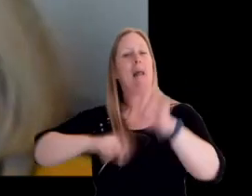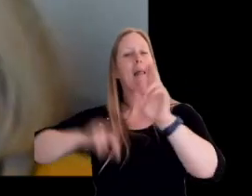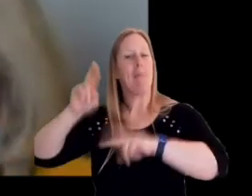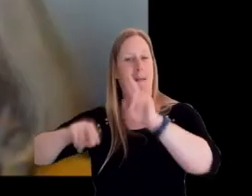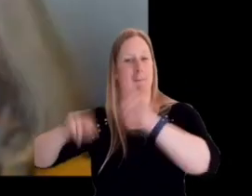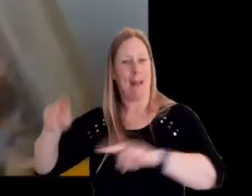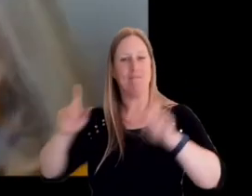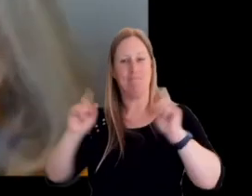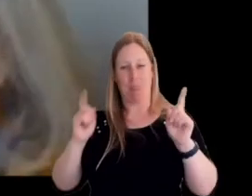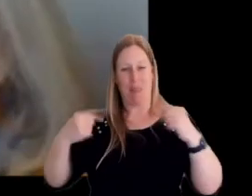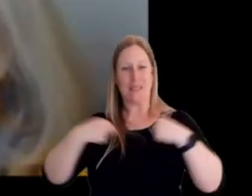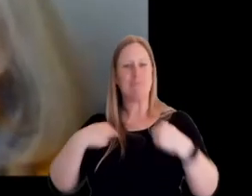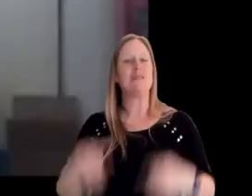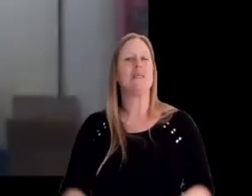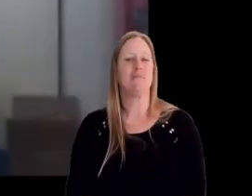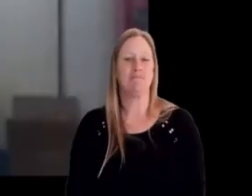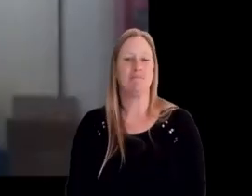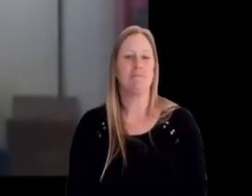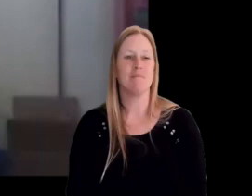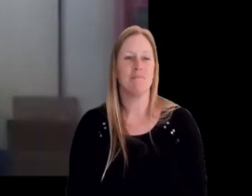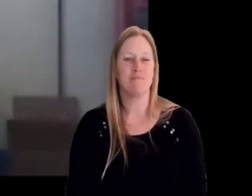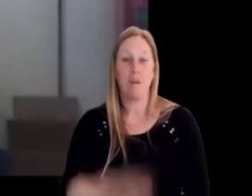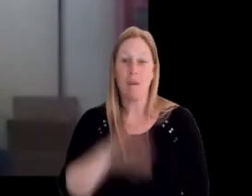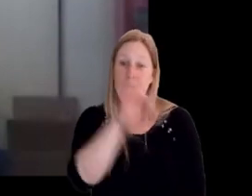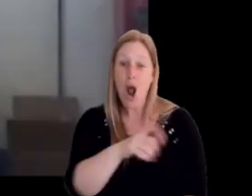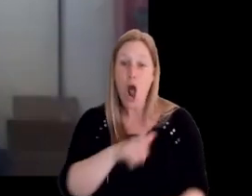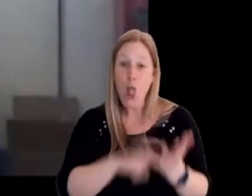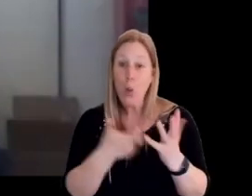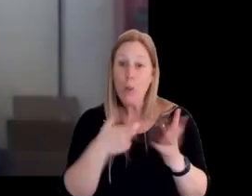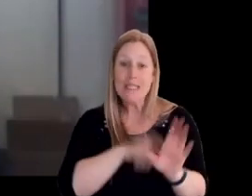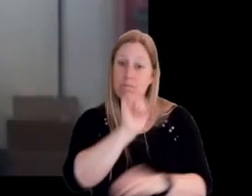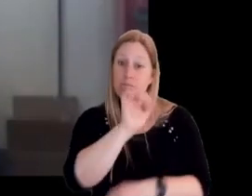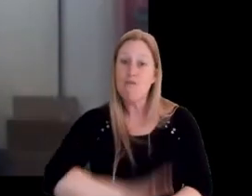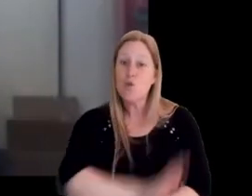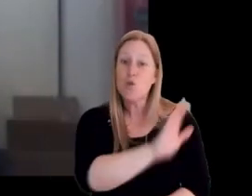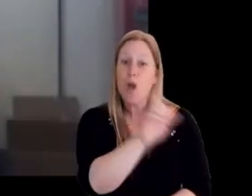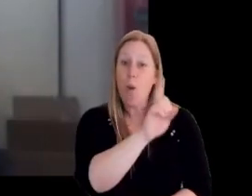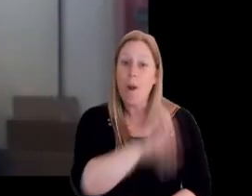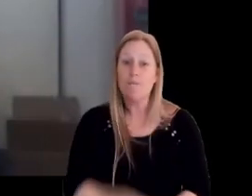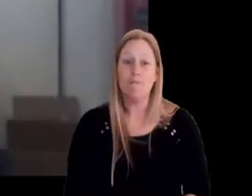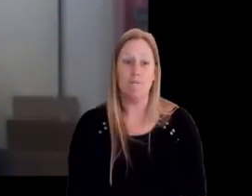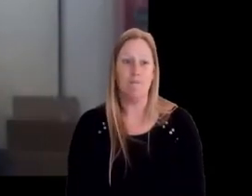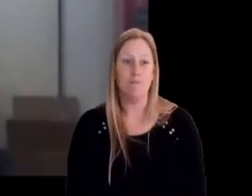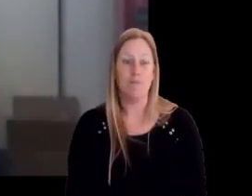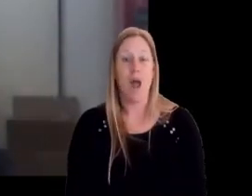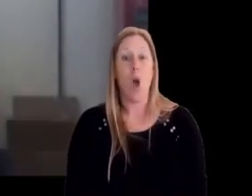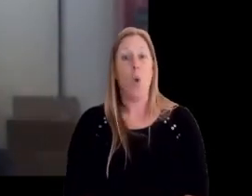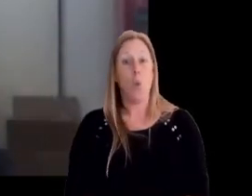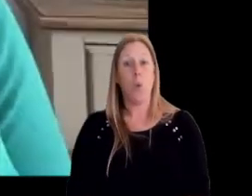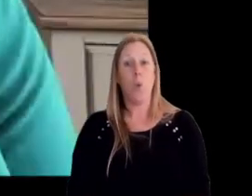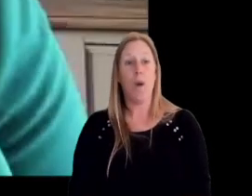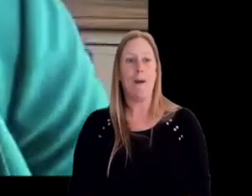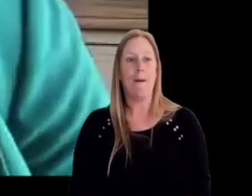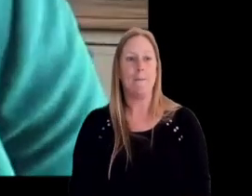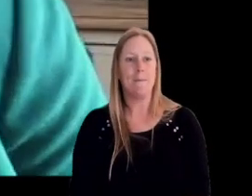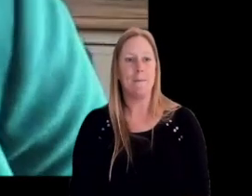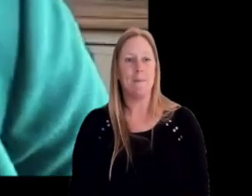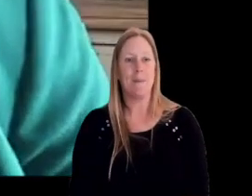be colour, colour, paint, paint. Thank you. And Lucy, what about you? What does the future hold for you? Oh,